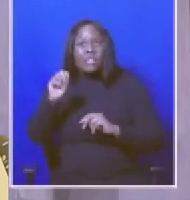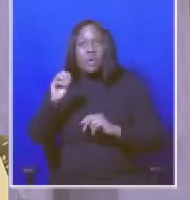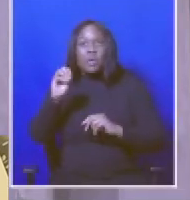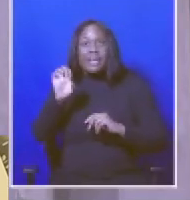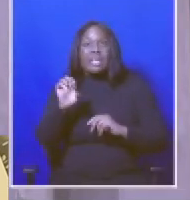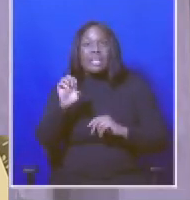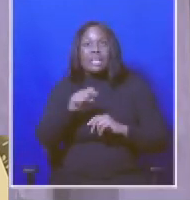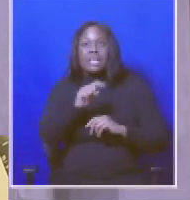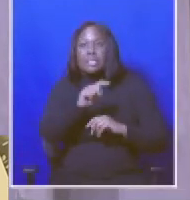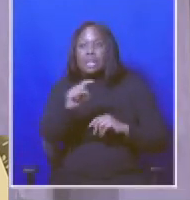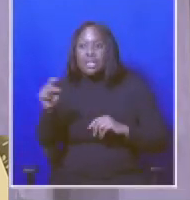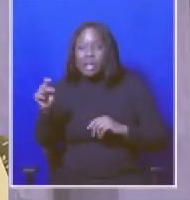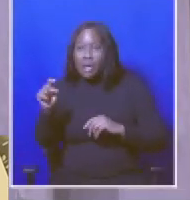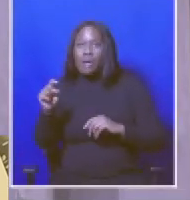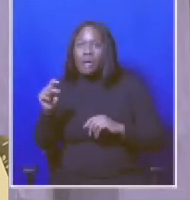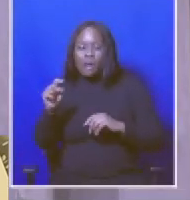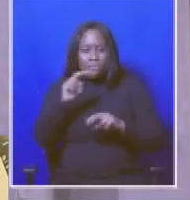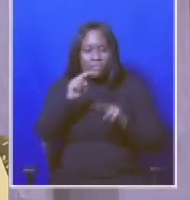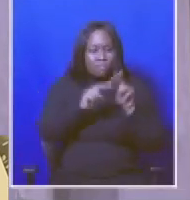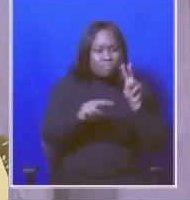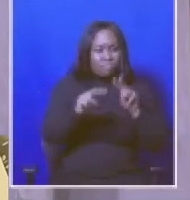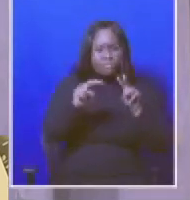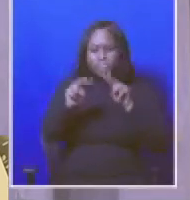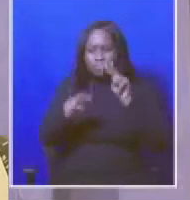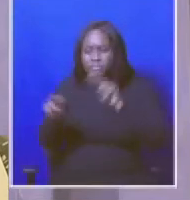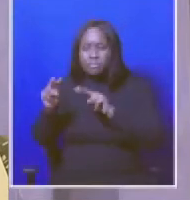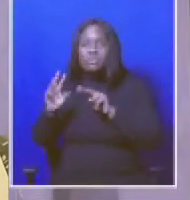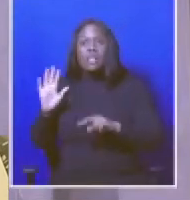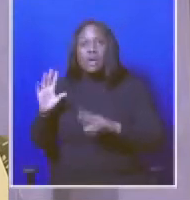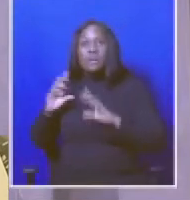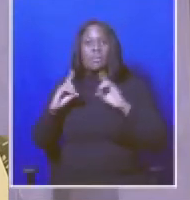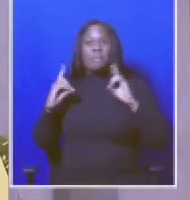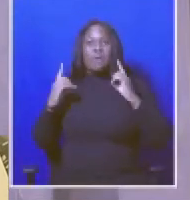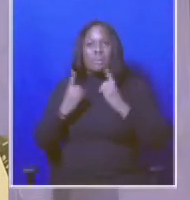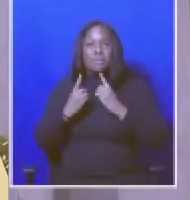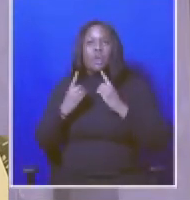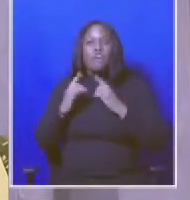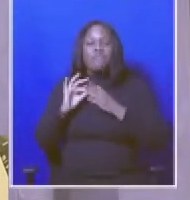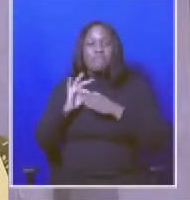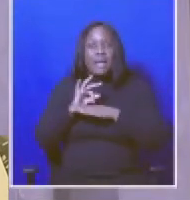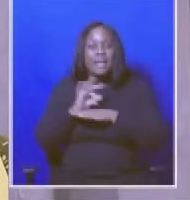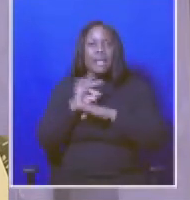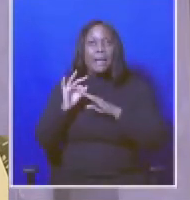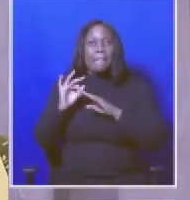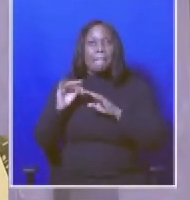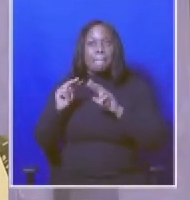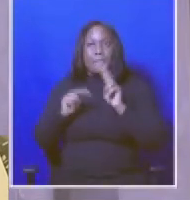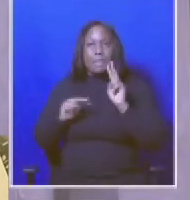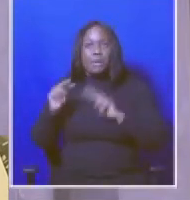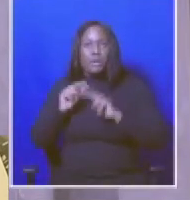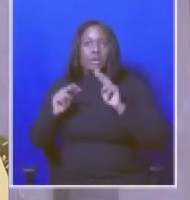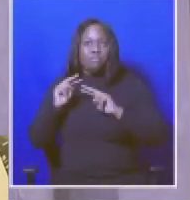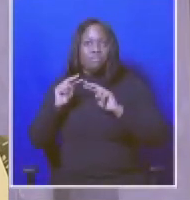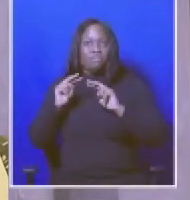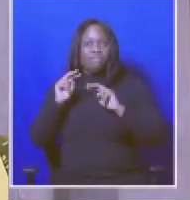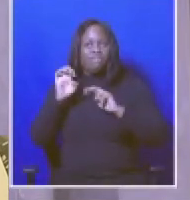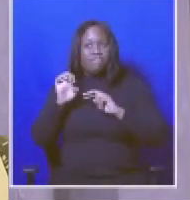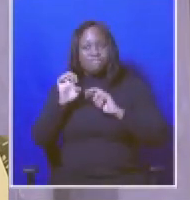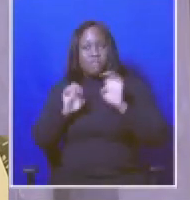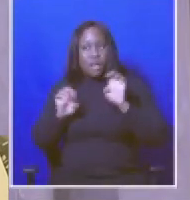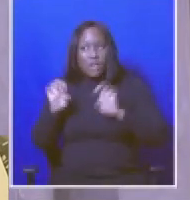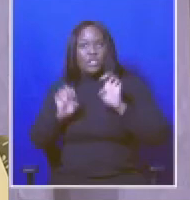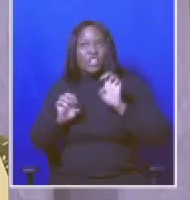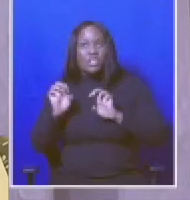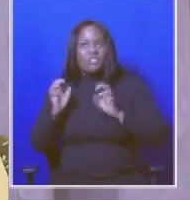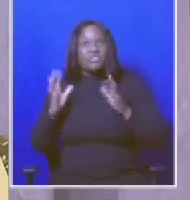state-owned enterprises, the Department of Planning, Monitoring, and Evaluation launched the State-Owned Enterprises Monitoring